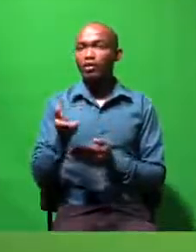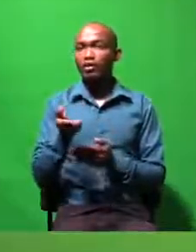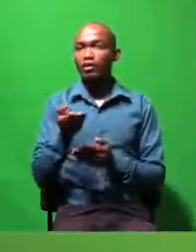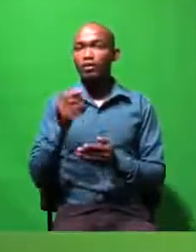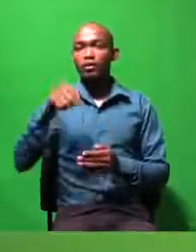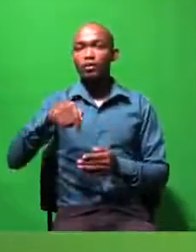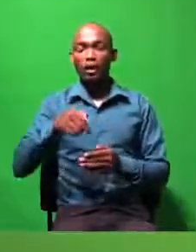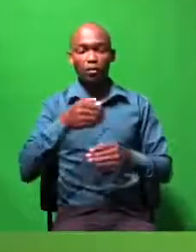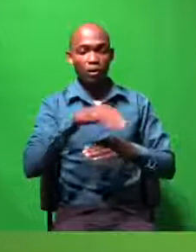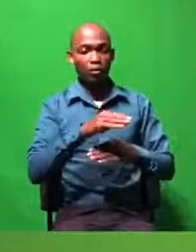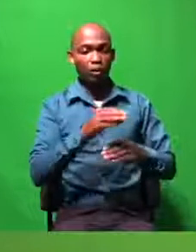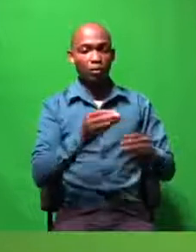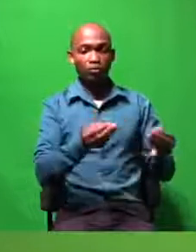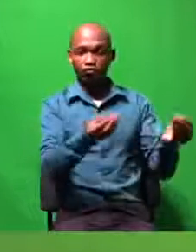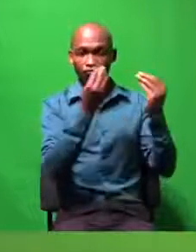mathematics from 1.